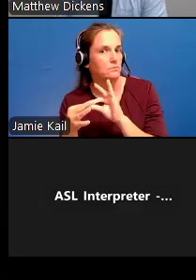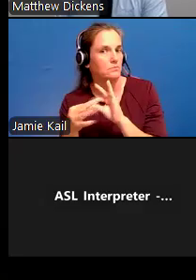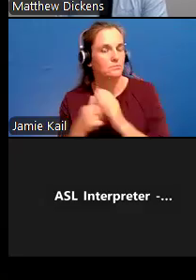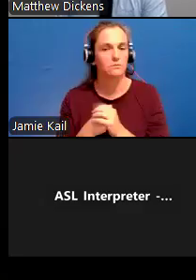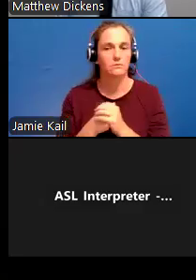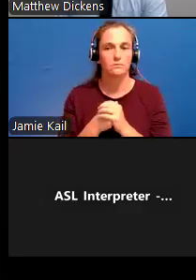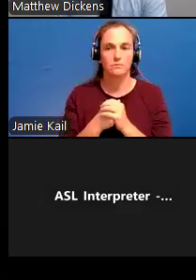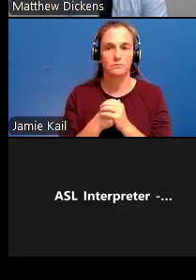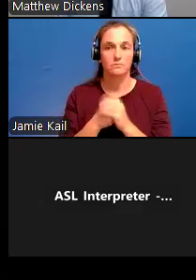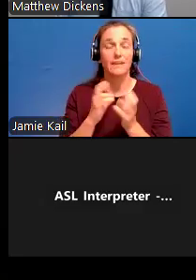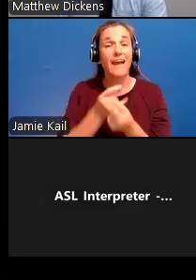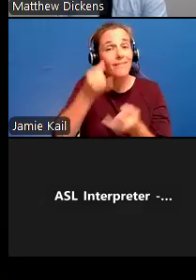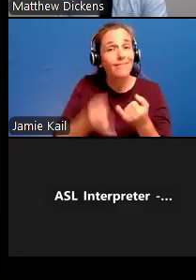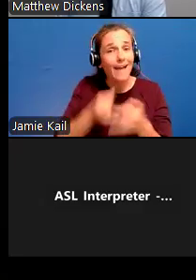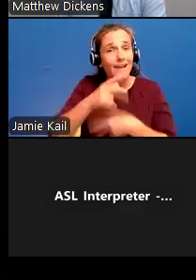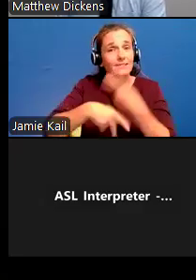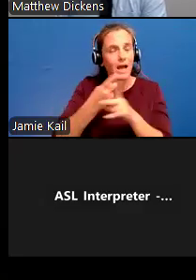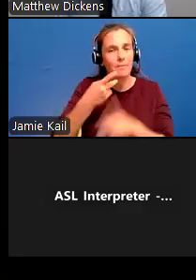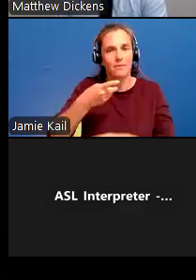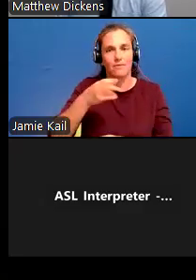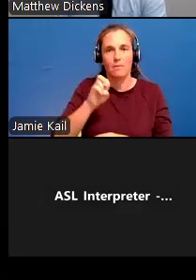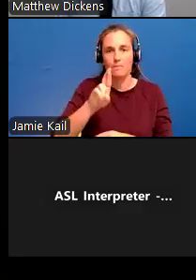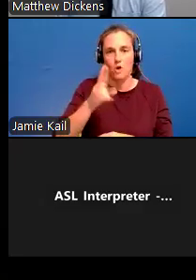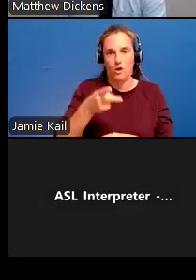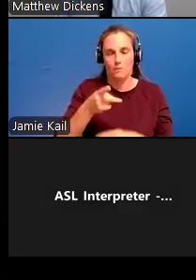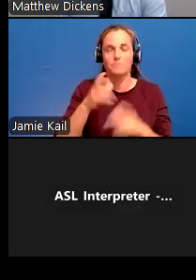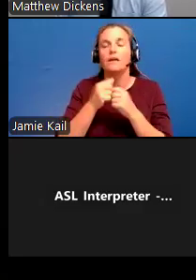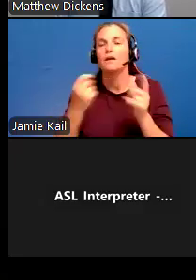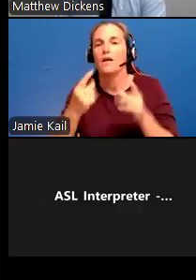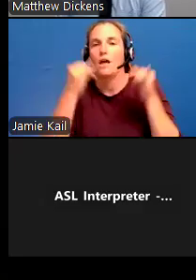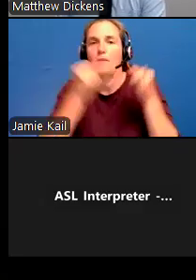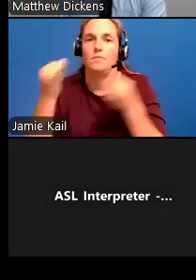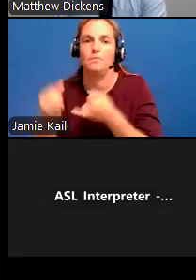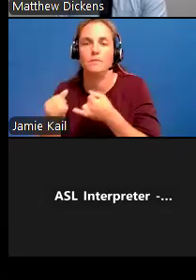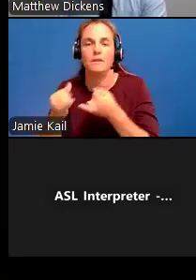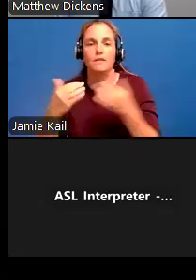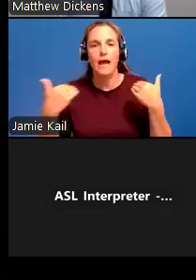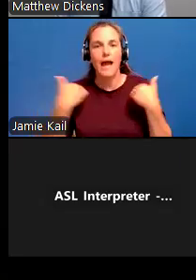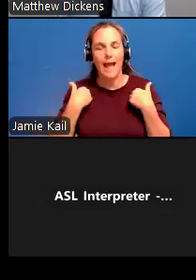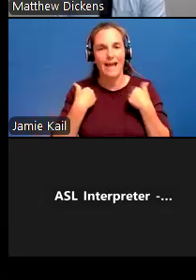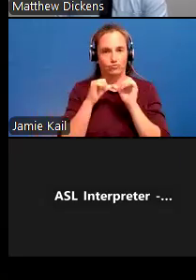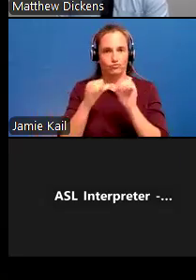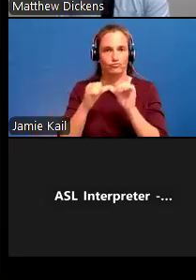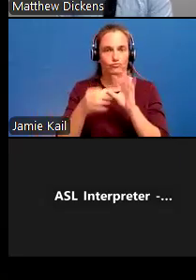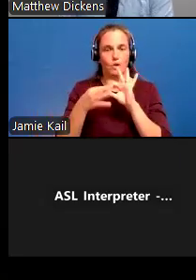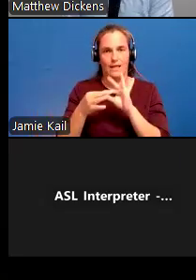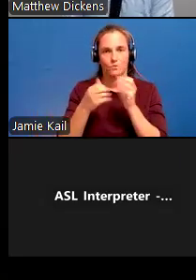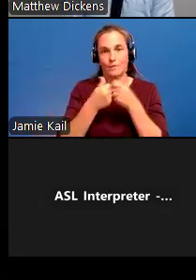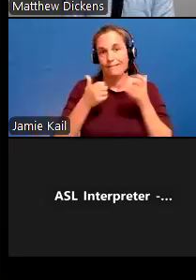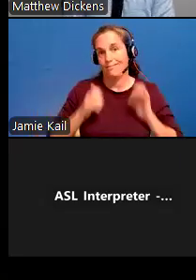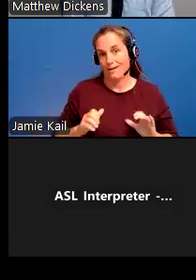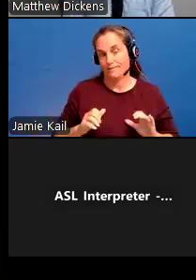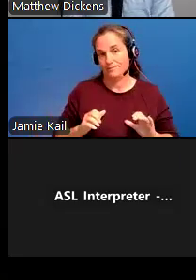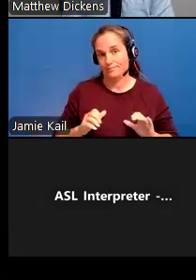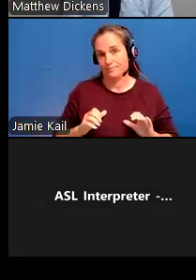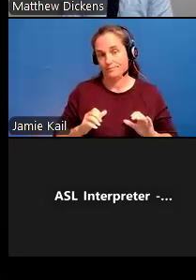And then the last type of perpetrator that we investigate is an individual who has an ongoing relationship with the client.